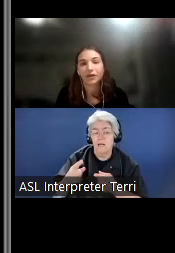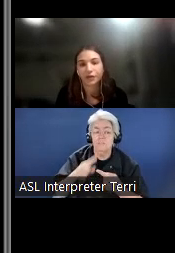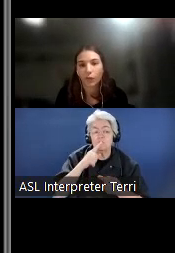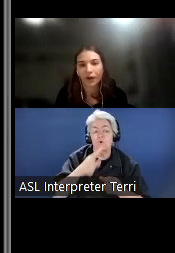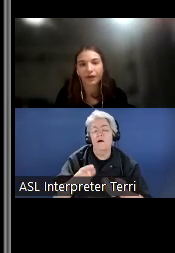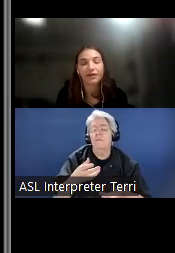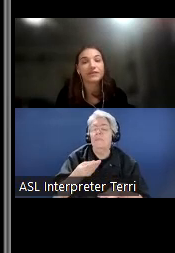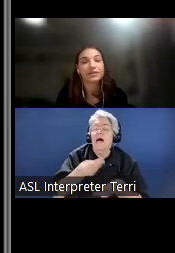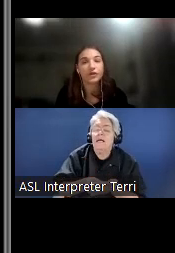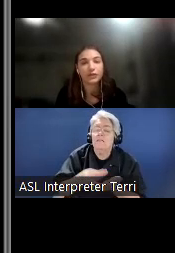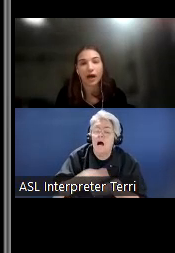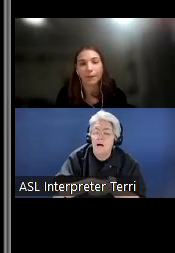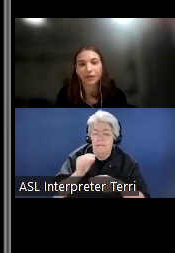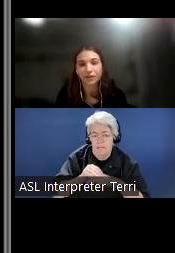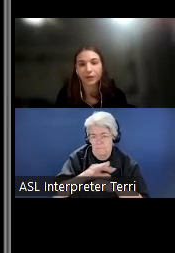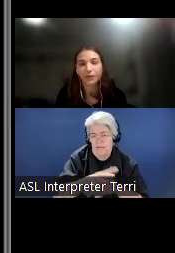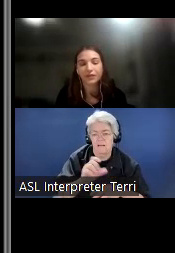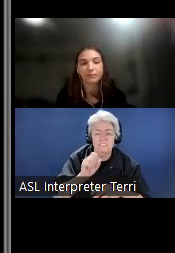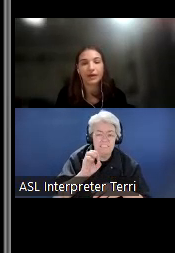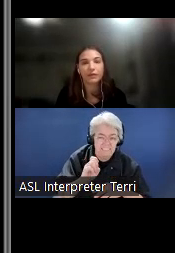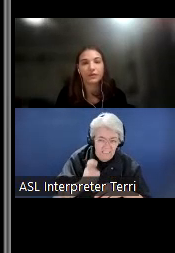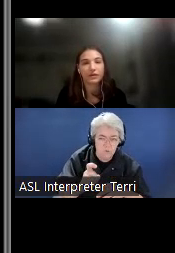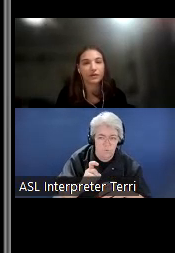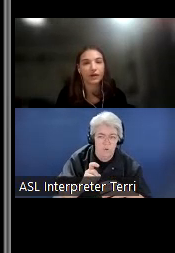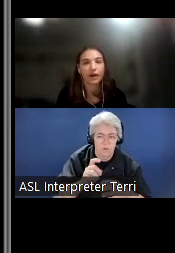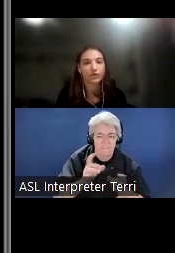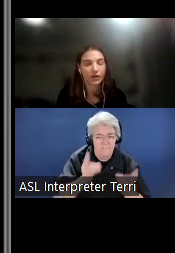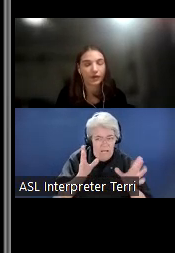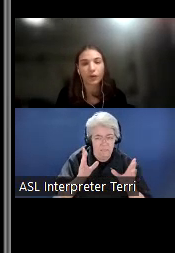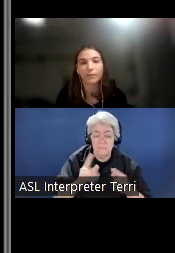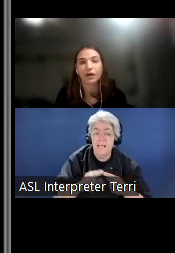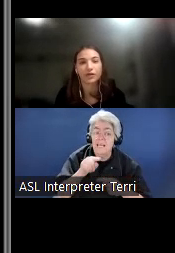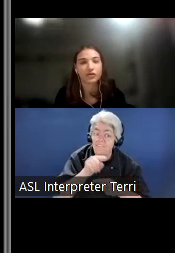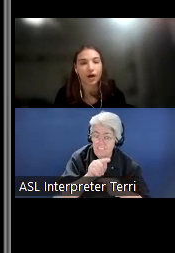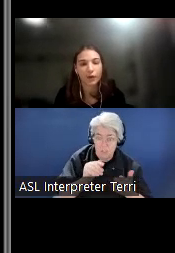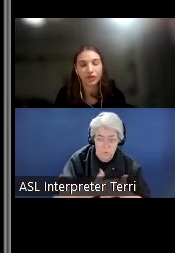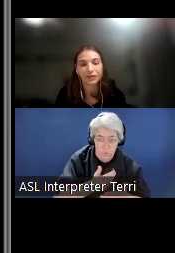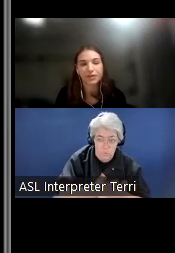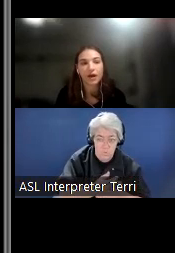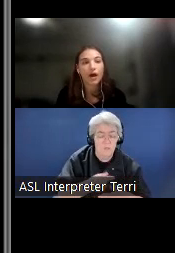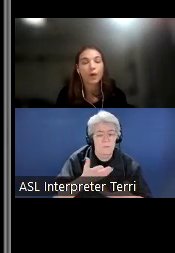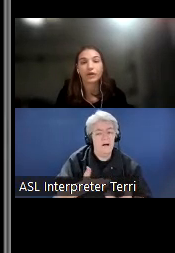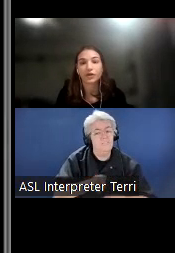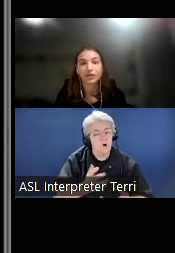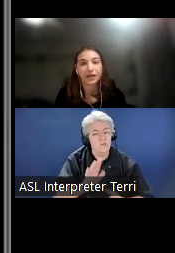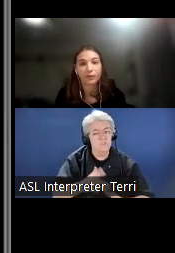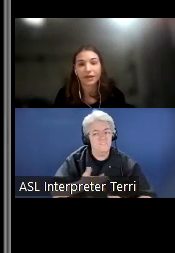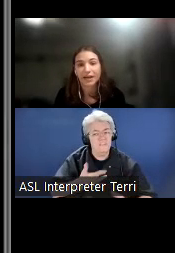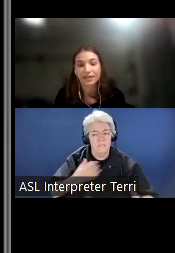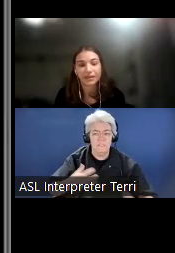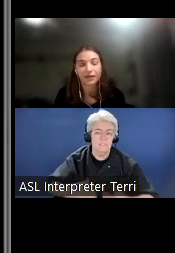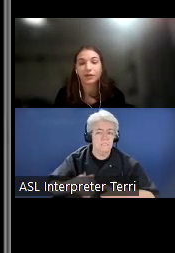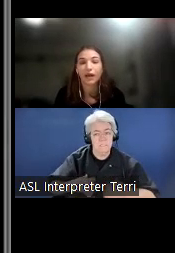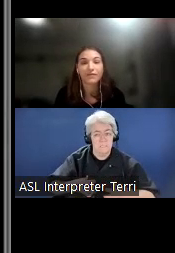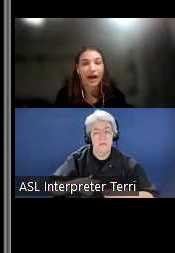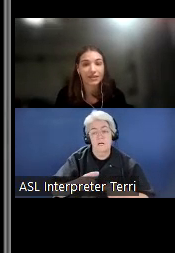again, I want to provide a trigger warning. If this is a new topic to you, this may be triggering or may cause strong emotions. We encourage you to take